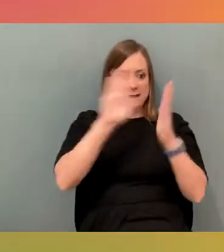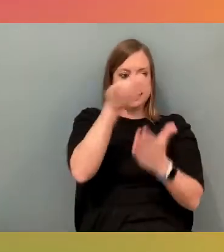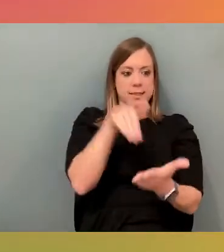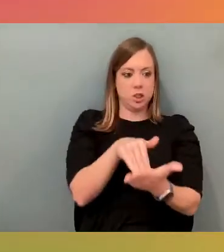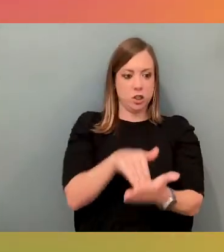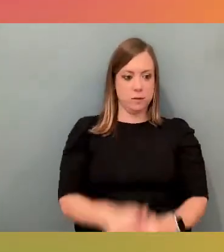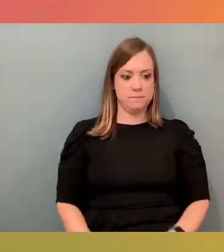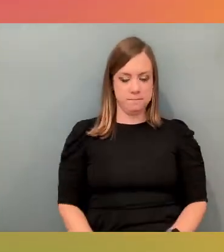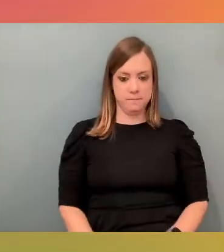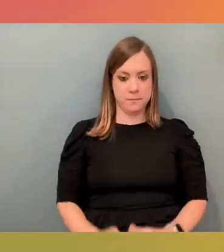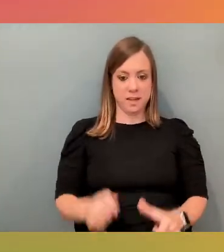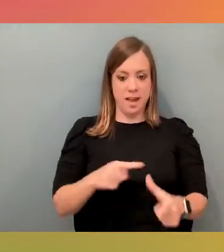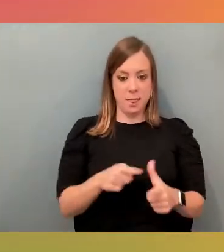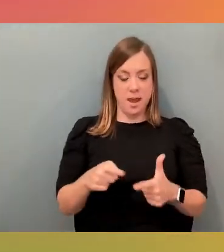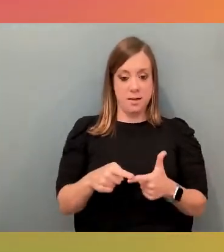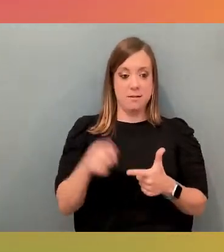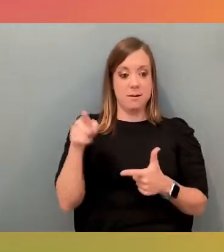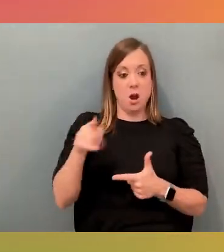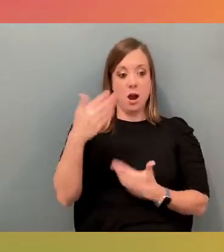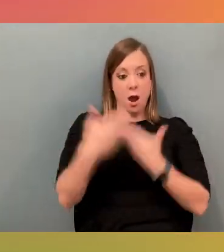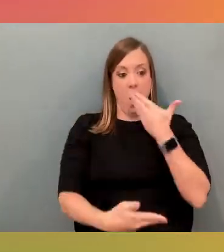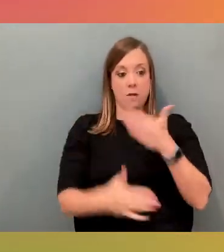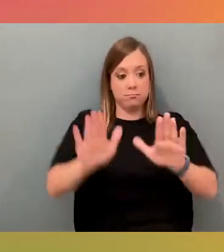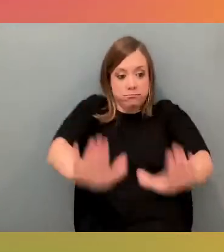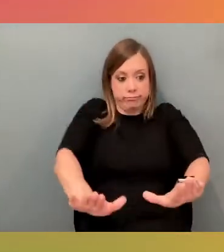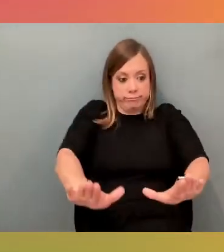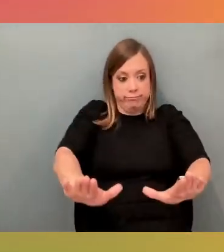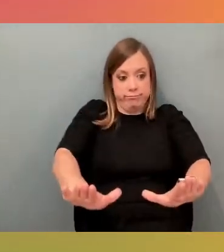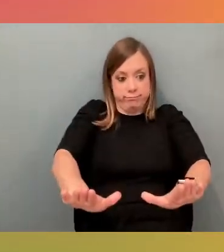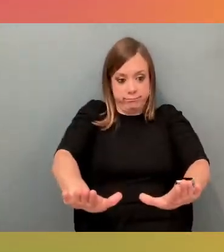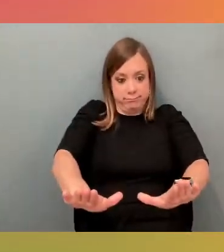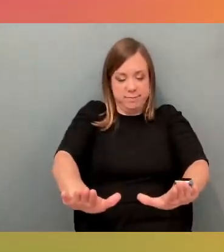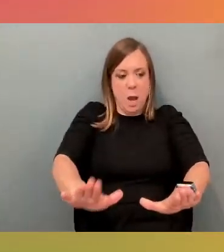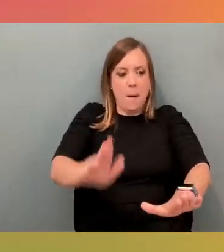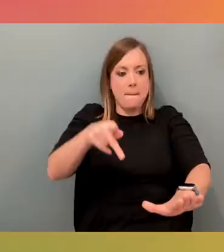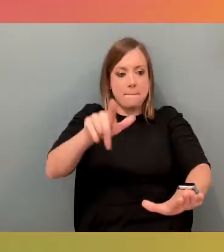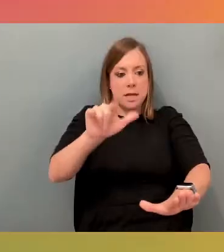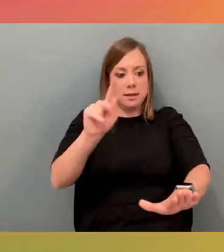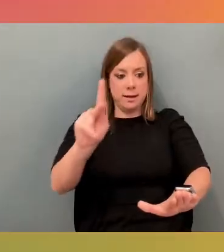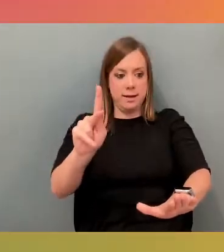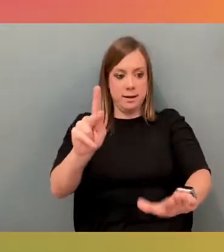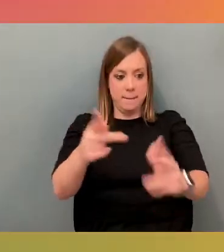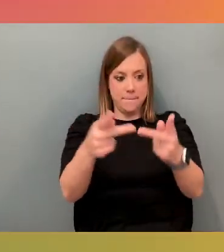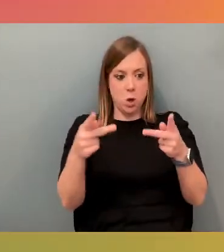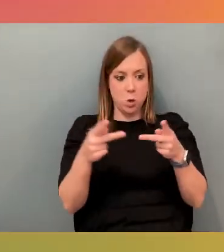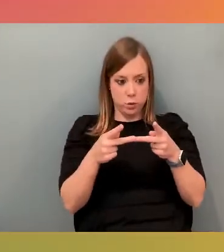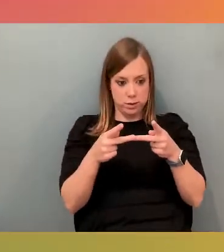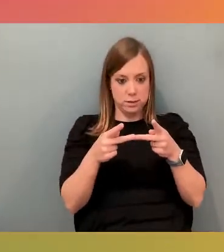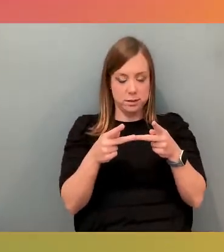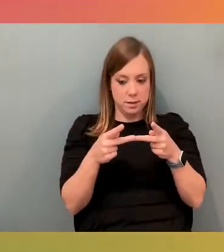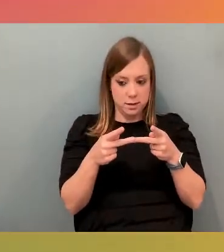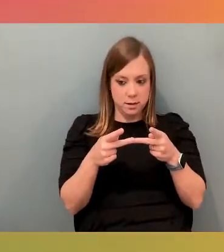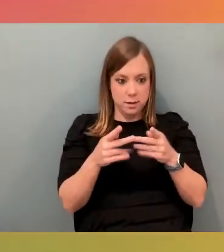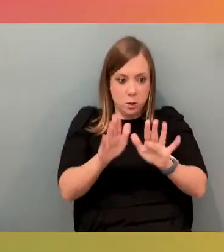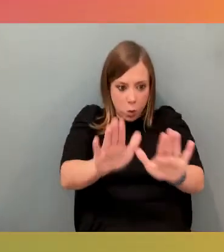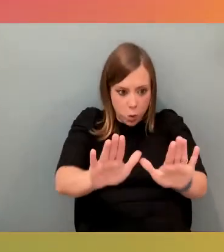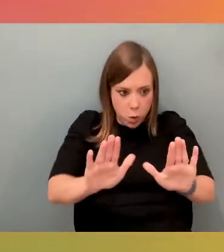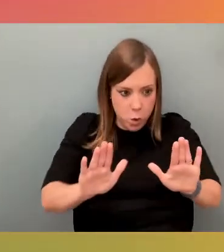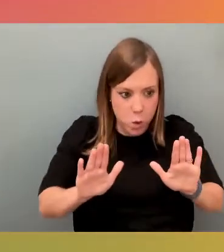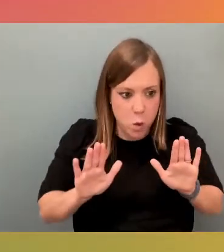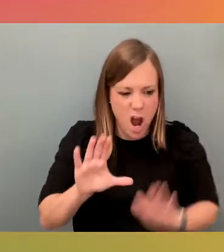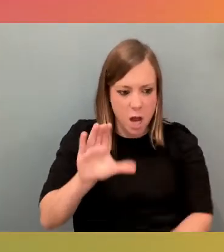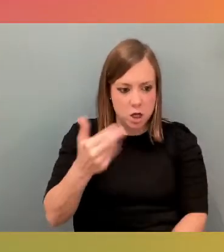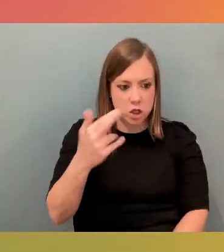and then plant your hands and step back to your plank pose. Beautiful, moving through our vinyasa, lower through chaturanga on the knees or the